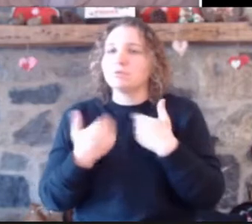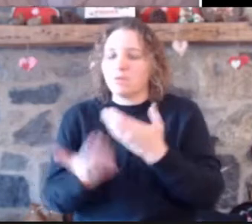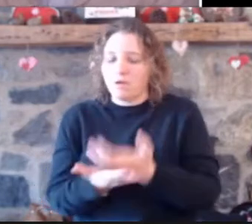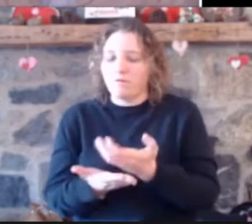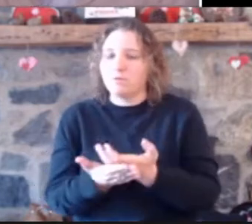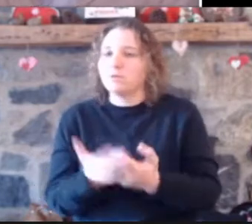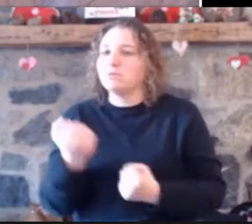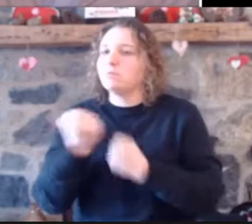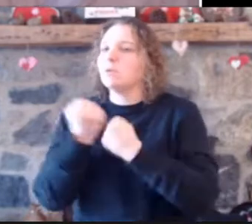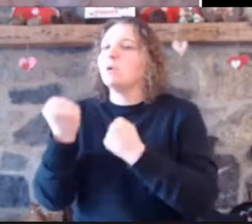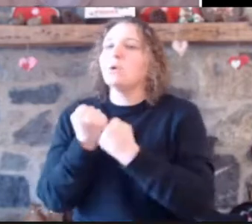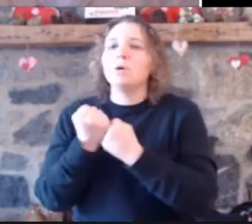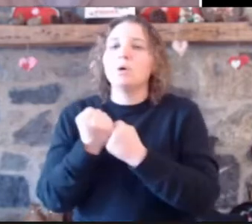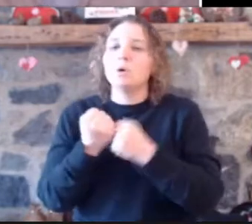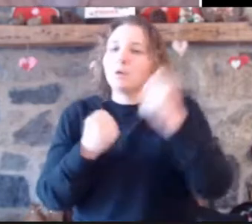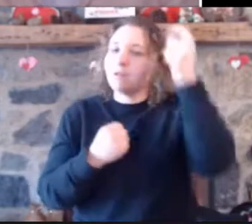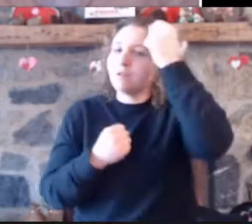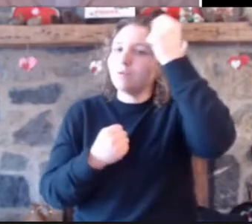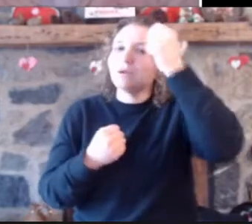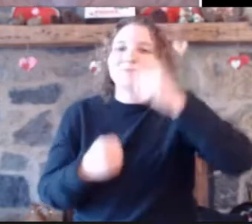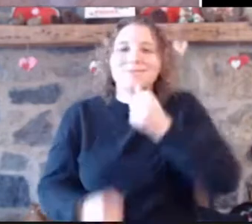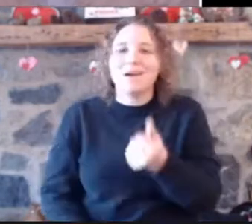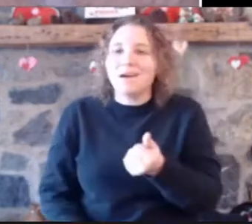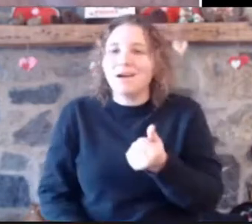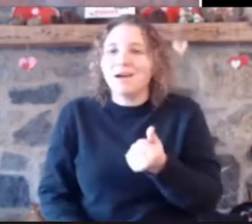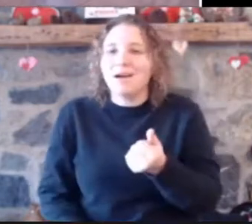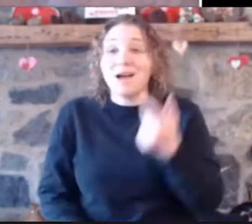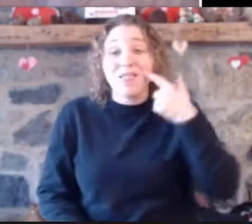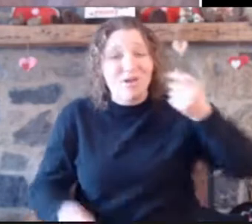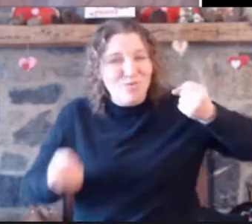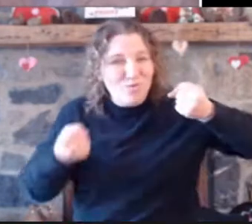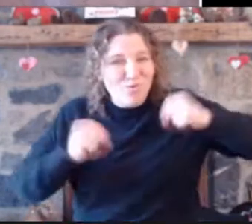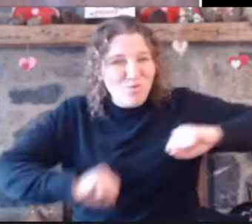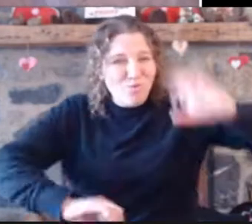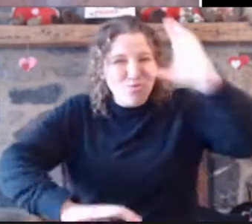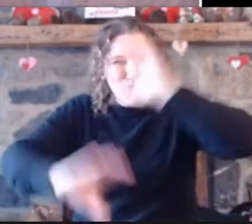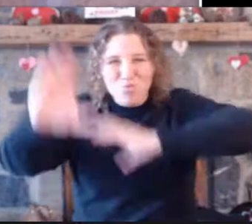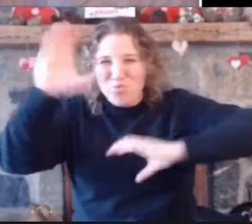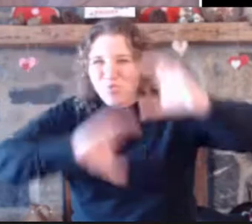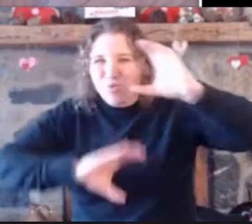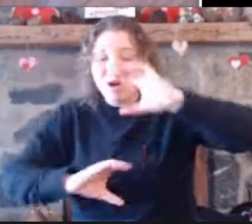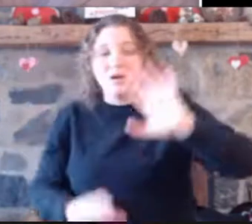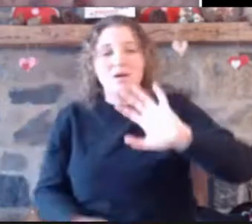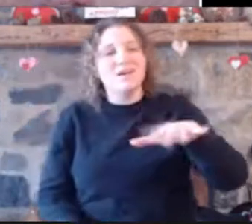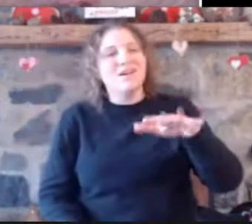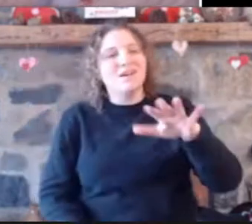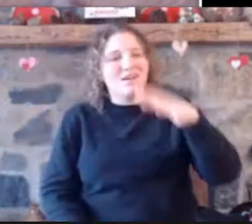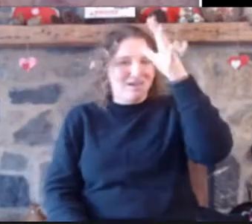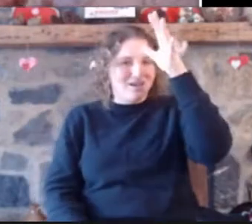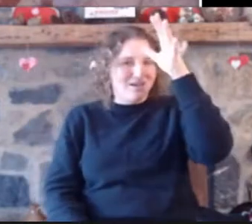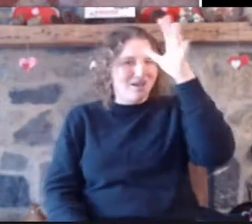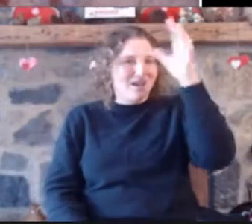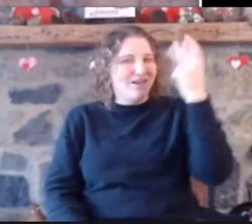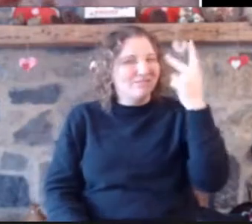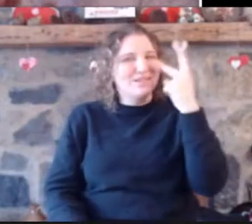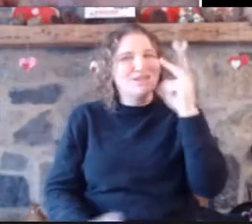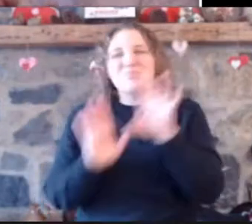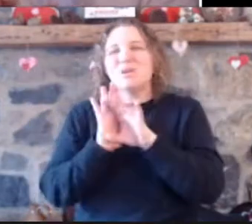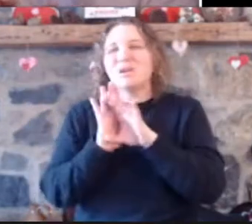of Darwinian evolution. It's not there, and they have tried. Oh, Pastor, I've seen pictures in a book. No, you've seen